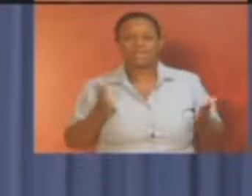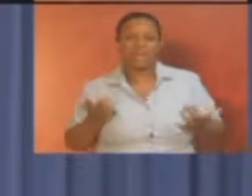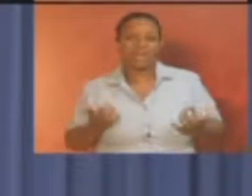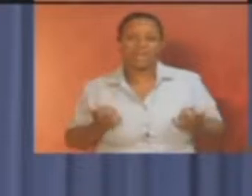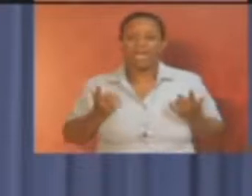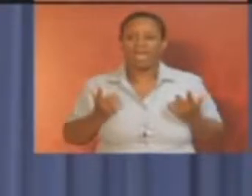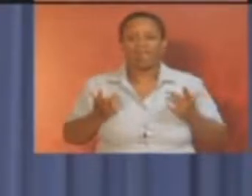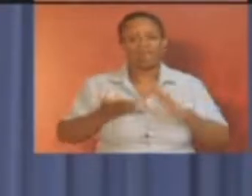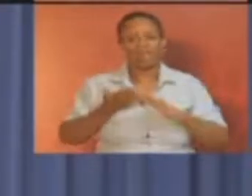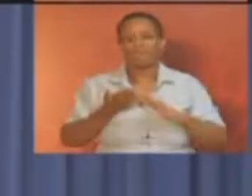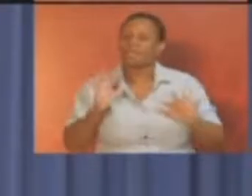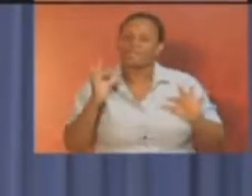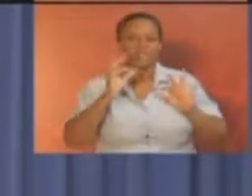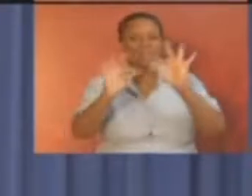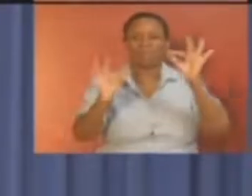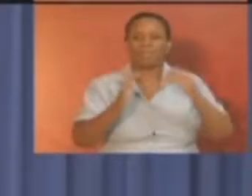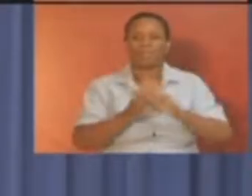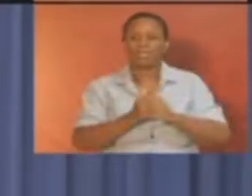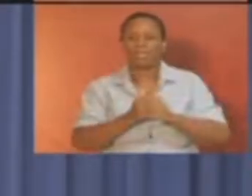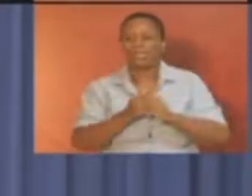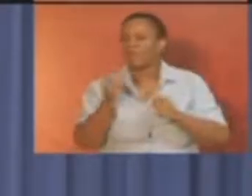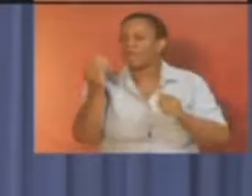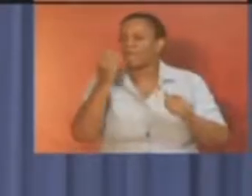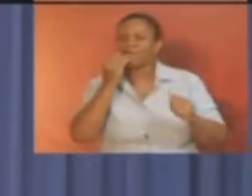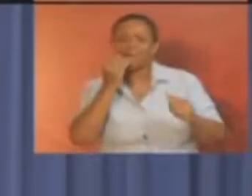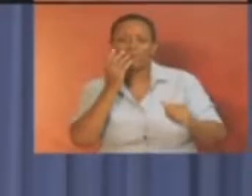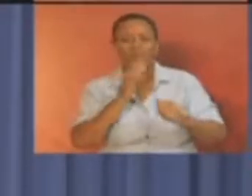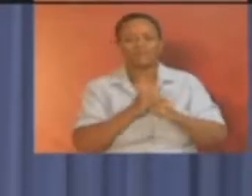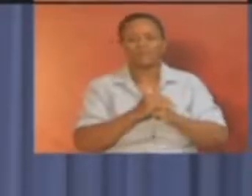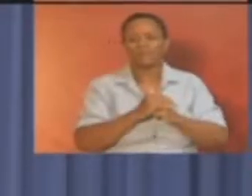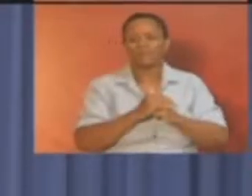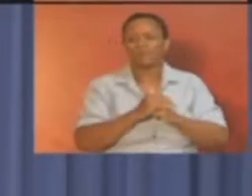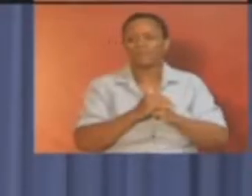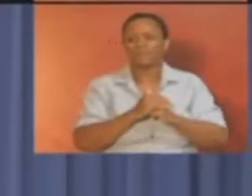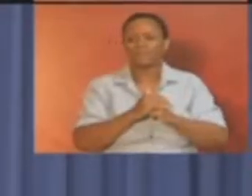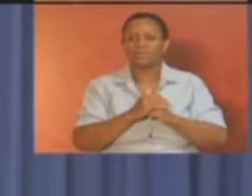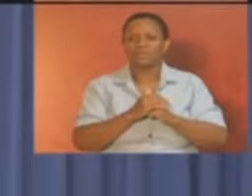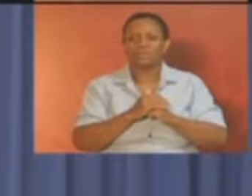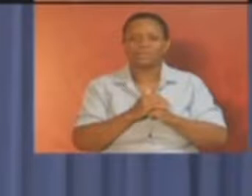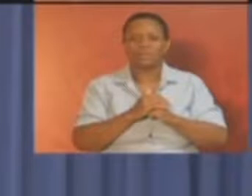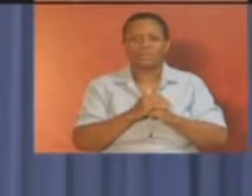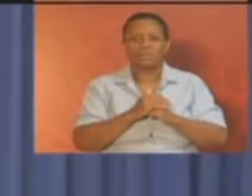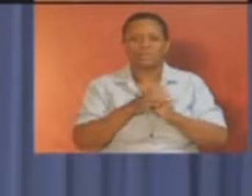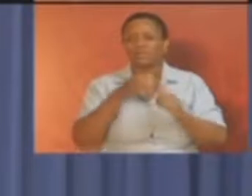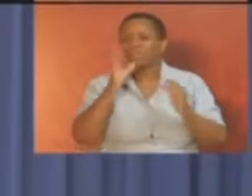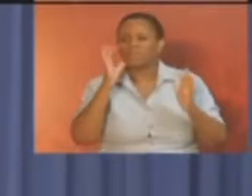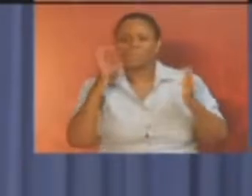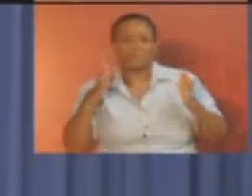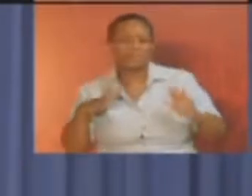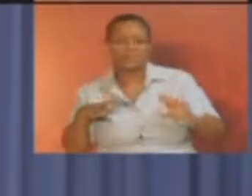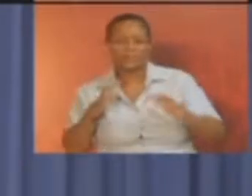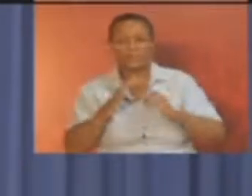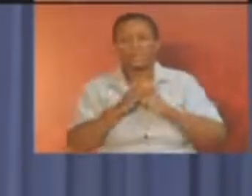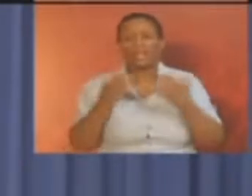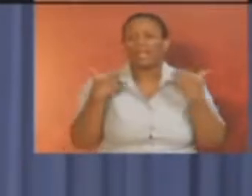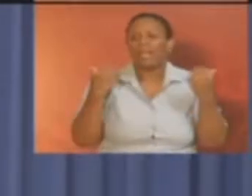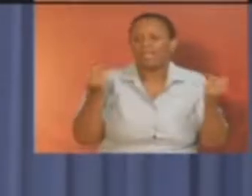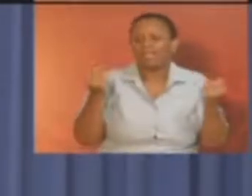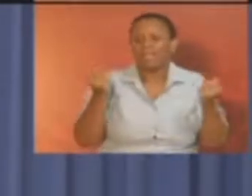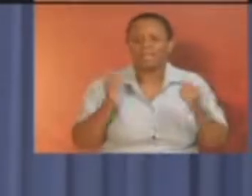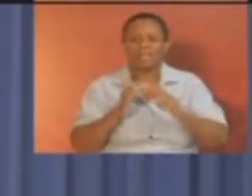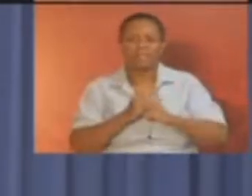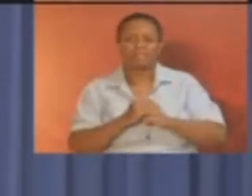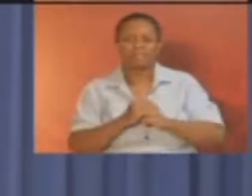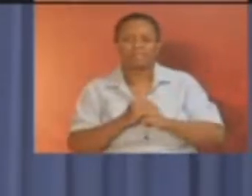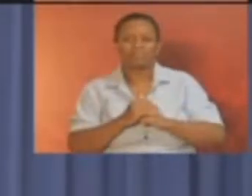responsibility here is to try and ensure that as far as is feasible, to identify the qualified